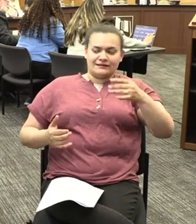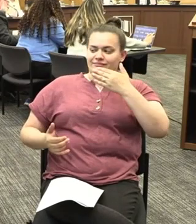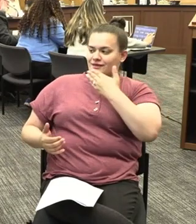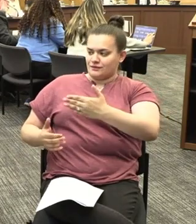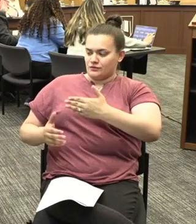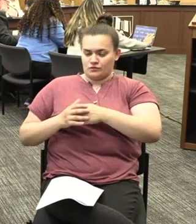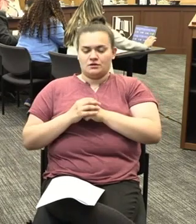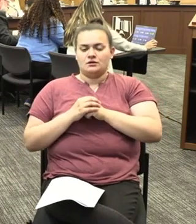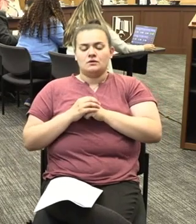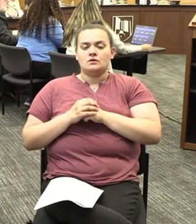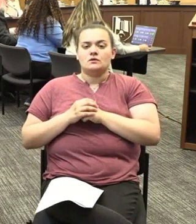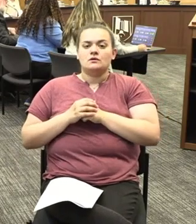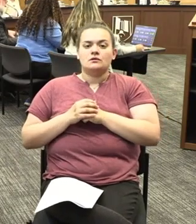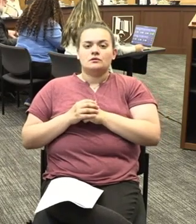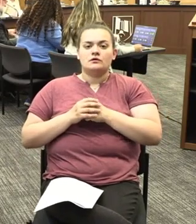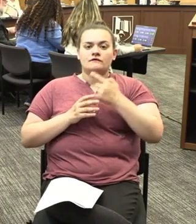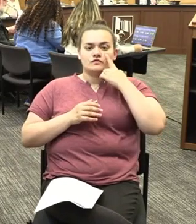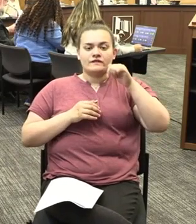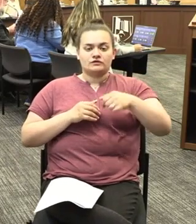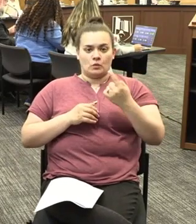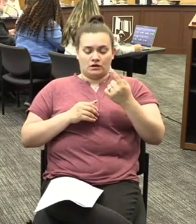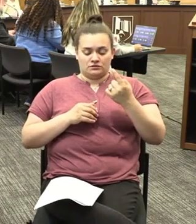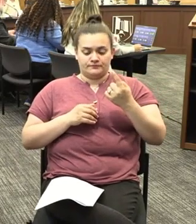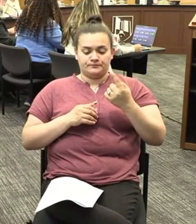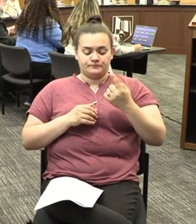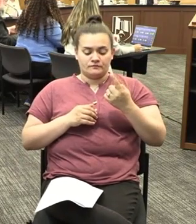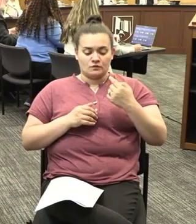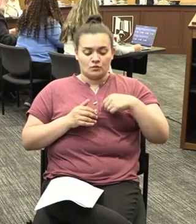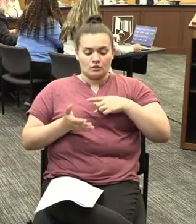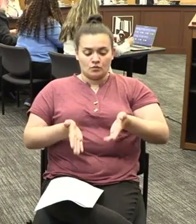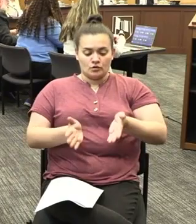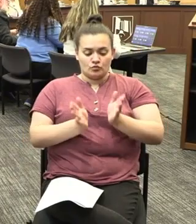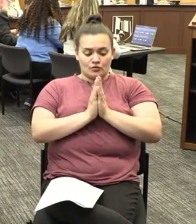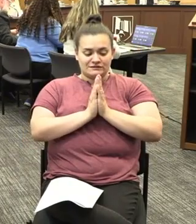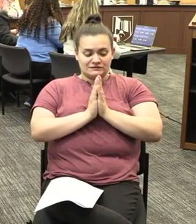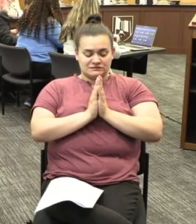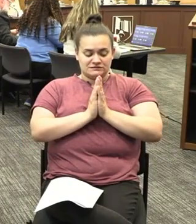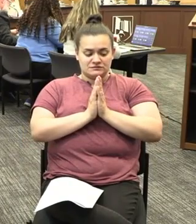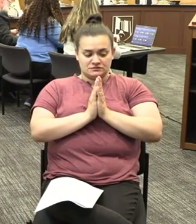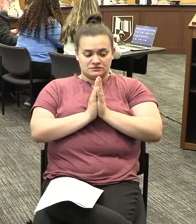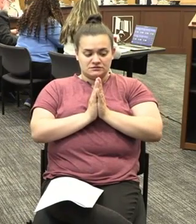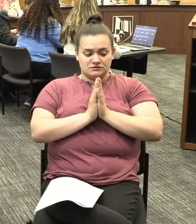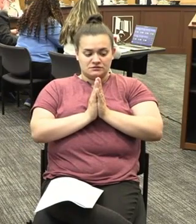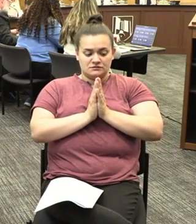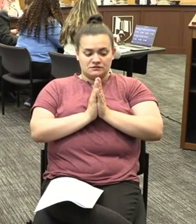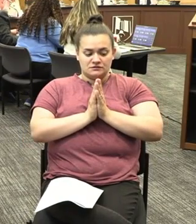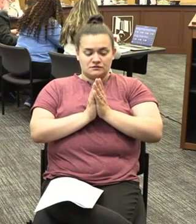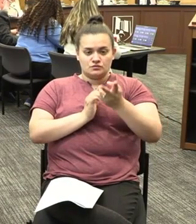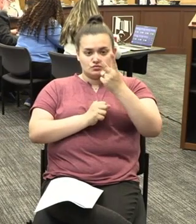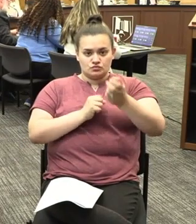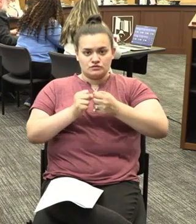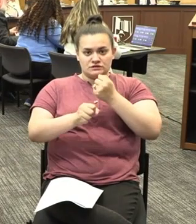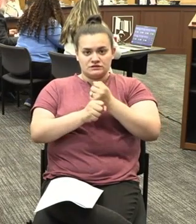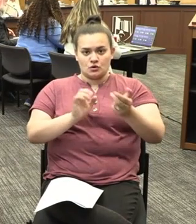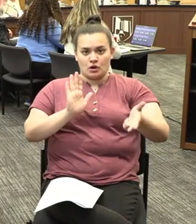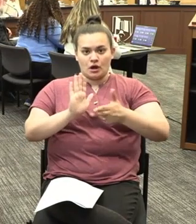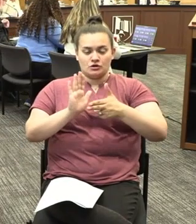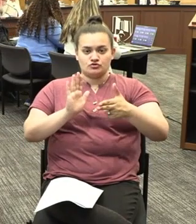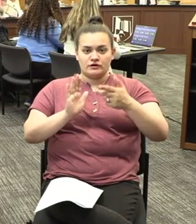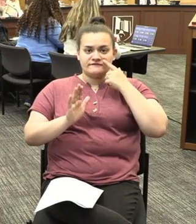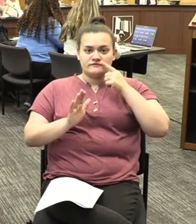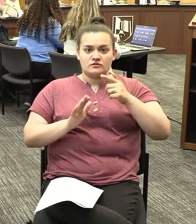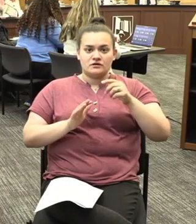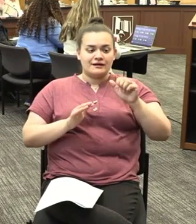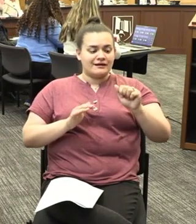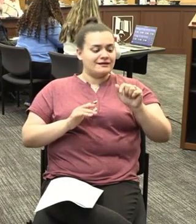Yes. Okay, so on this one, we have, we're requesting, it looks like we're requesting a 2-year contract for ATI